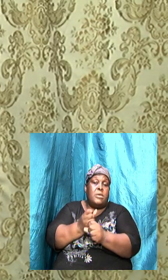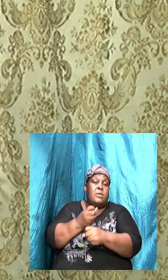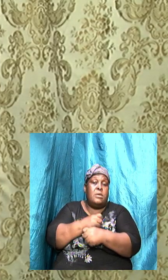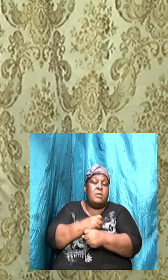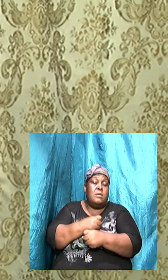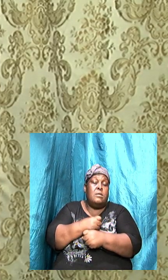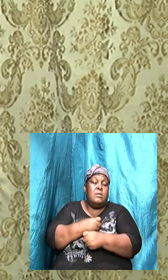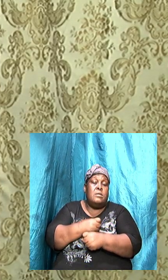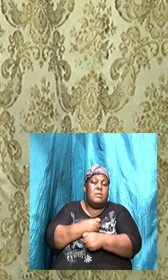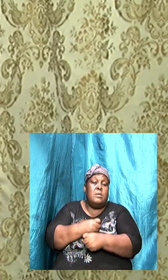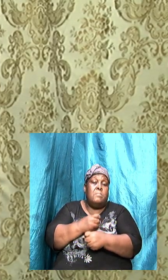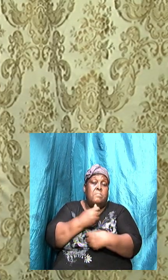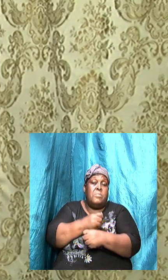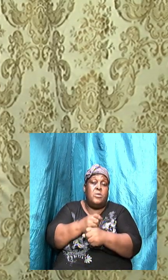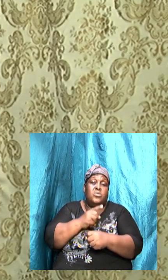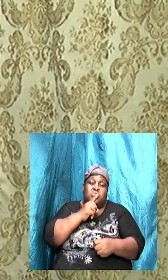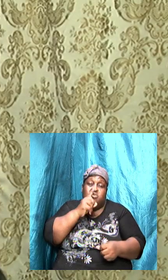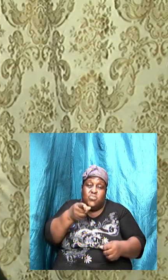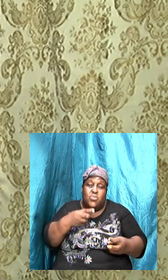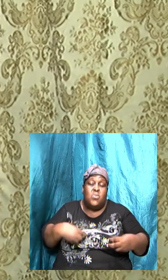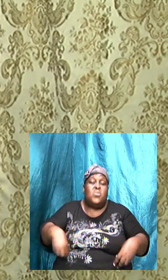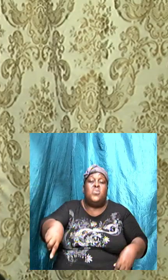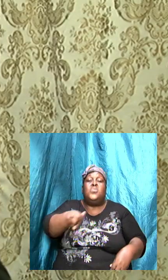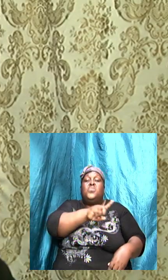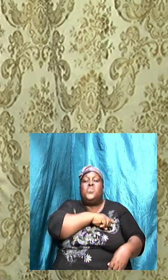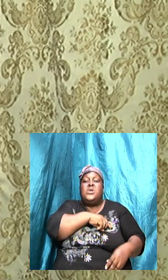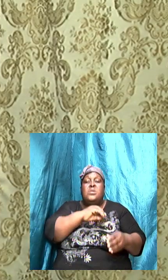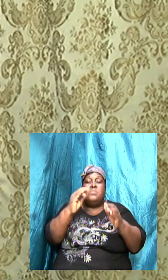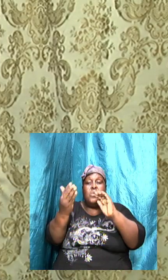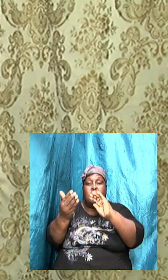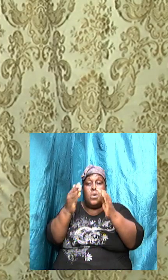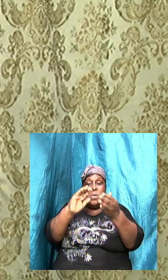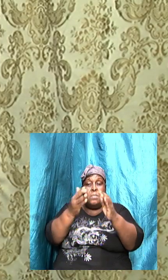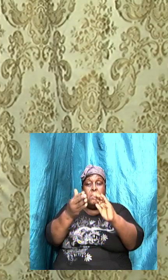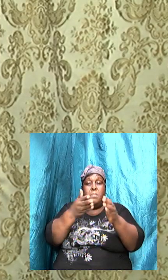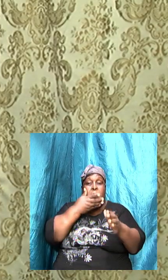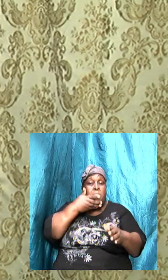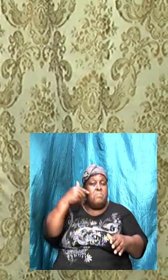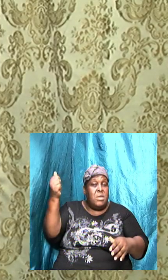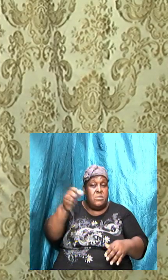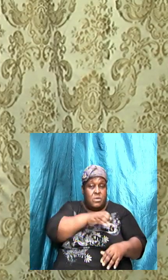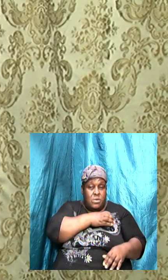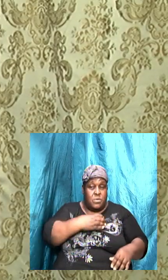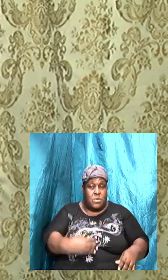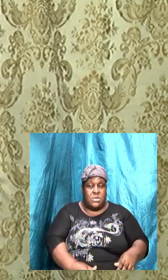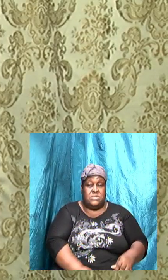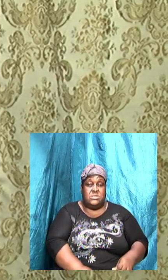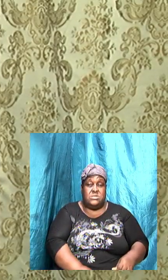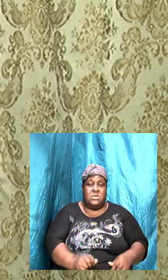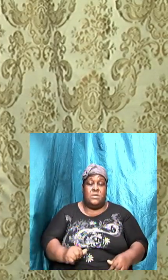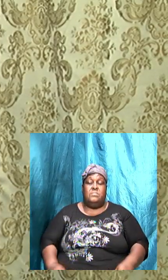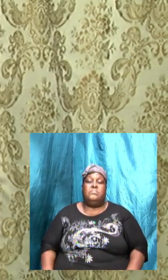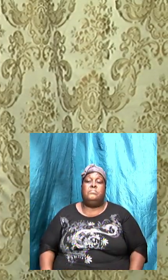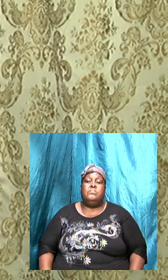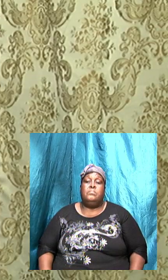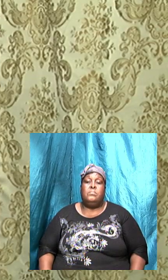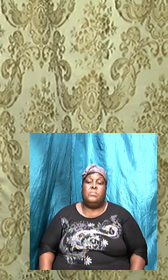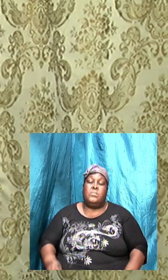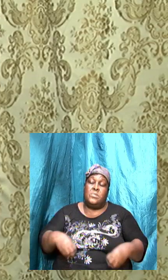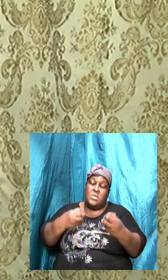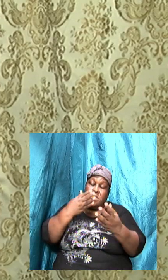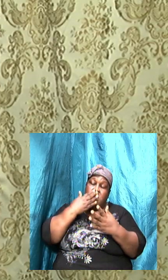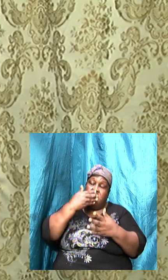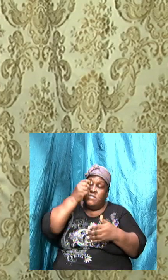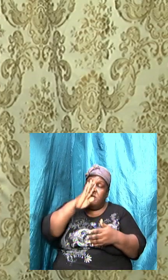to ensure that we become better Christians. Amen. And we give God